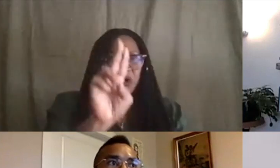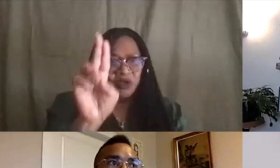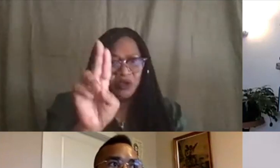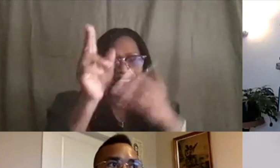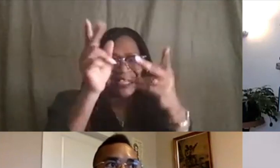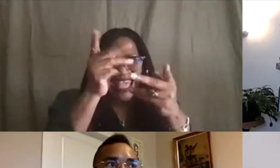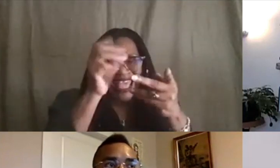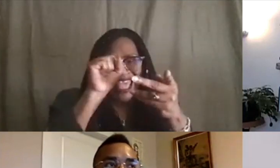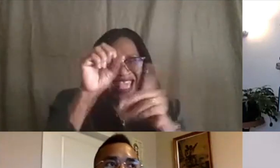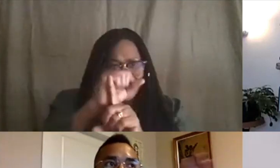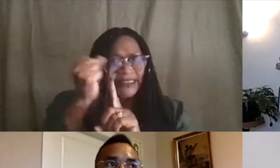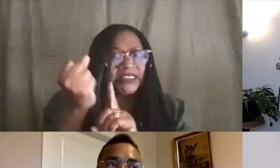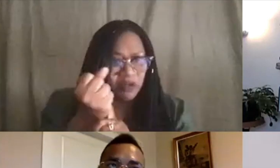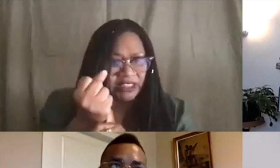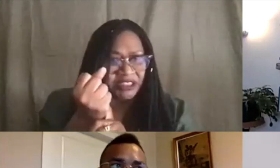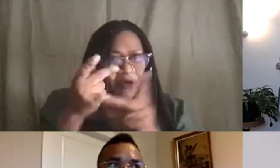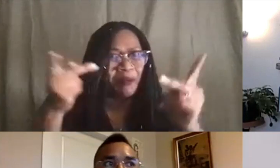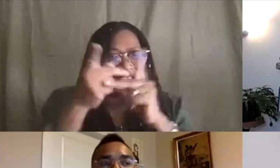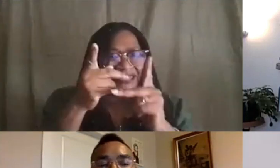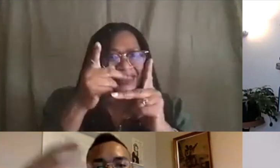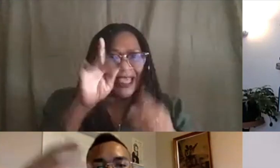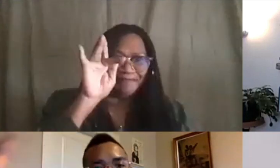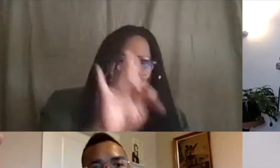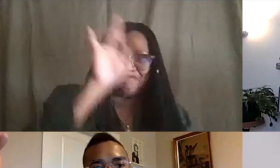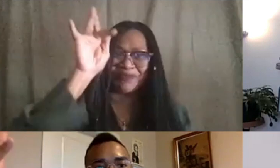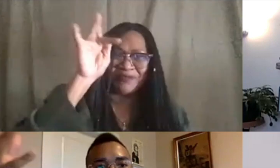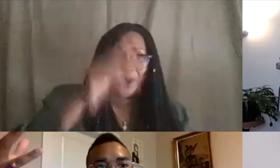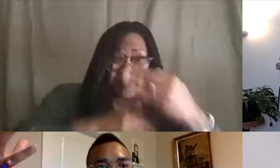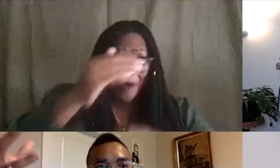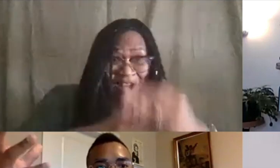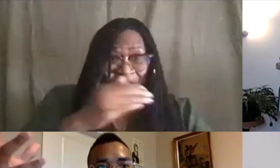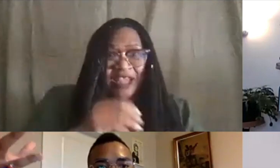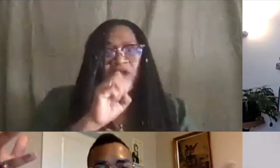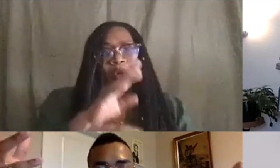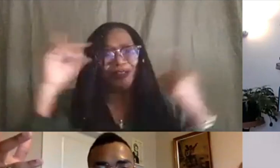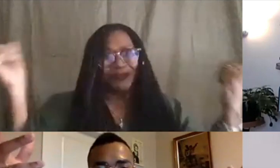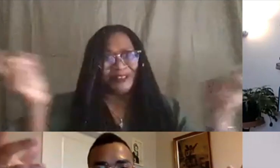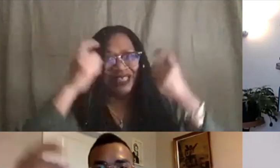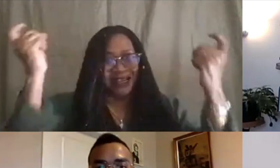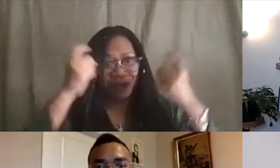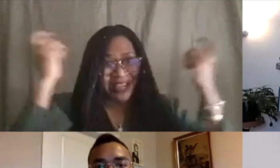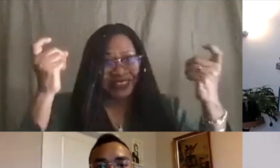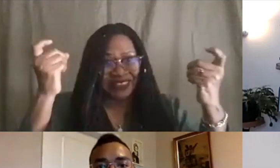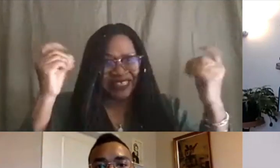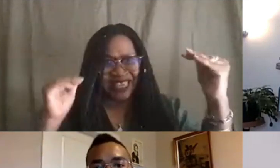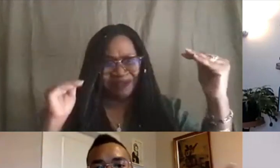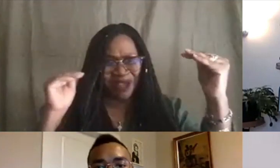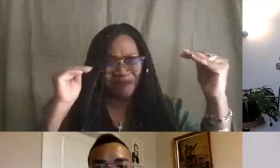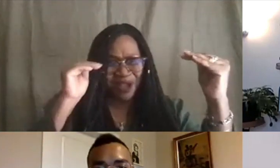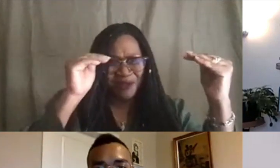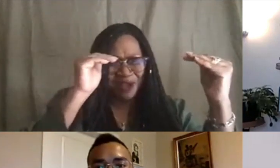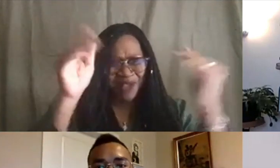to, you know, mark progress for some people or to celebrate and this egregious violence, we have